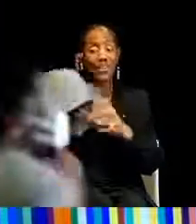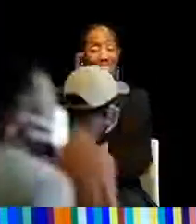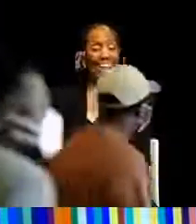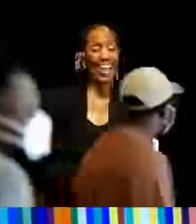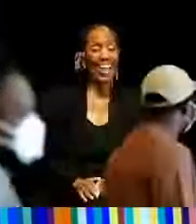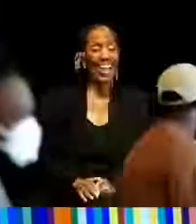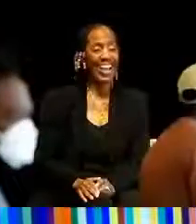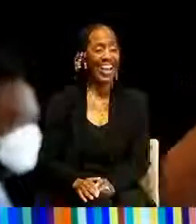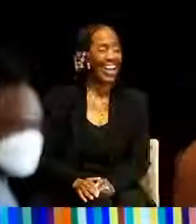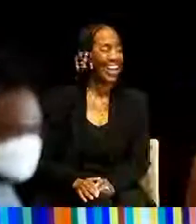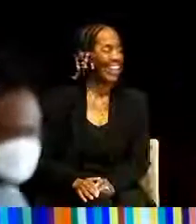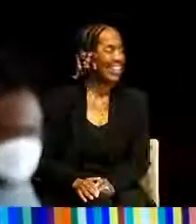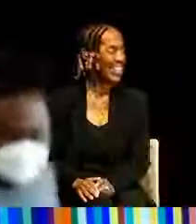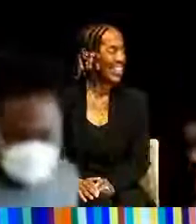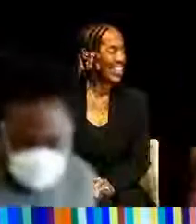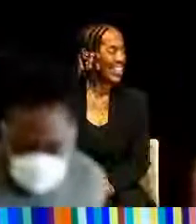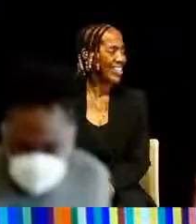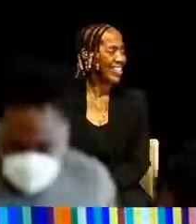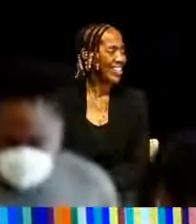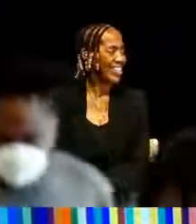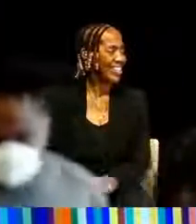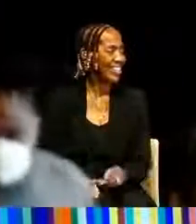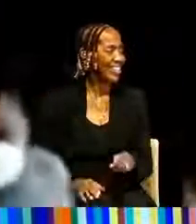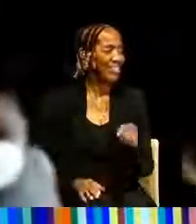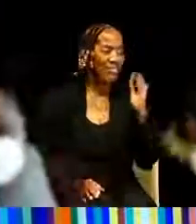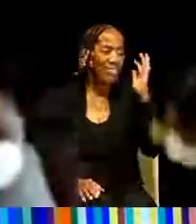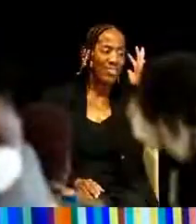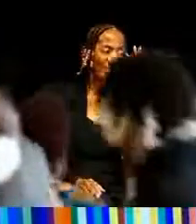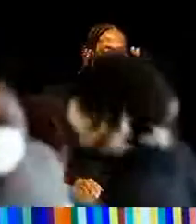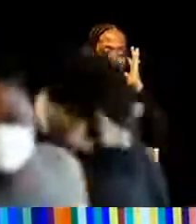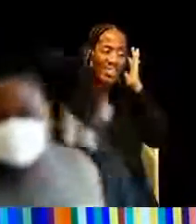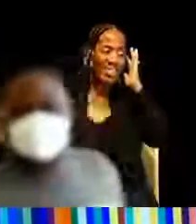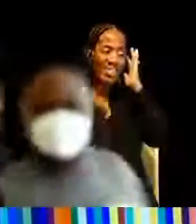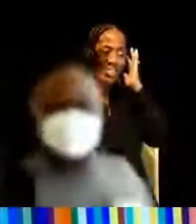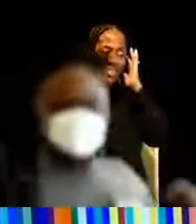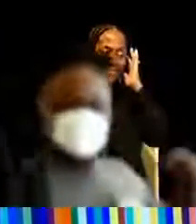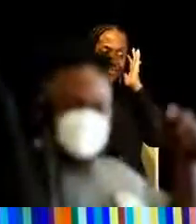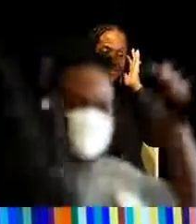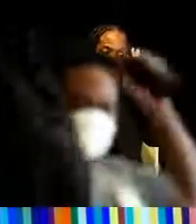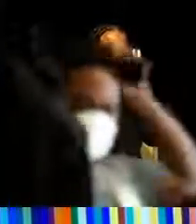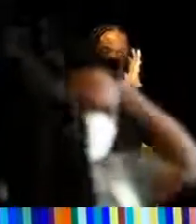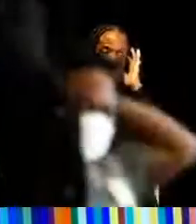Thank you.